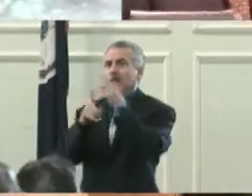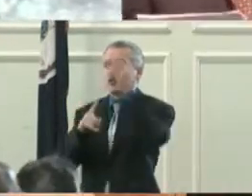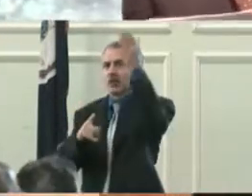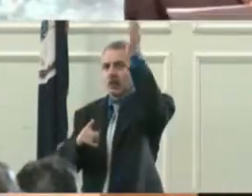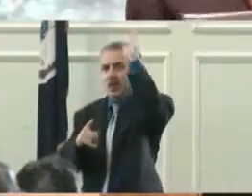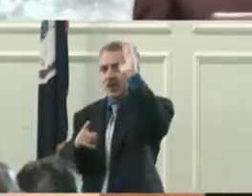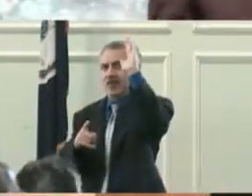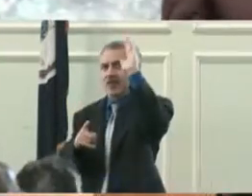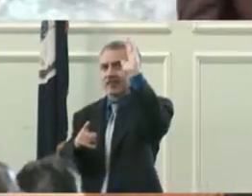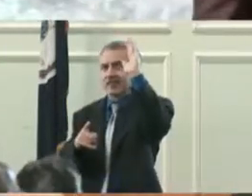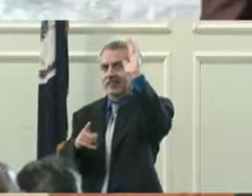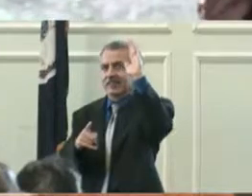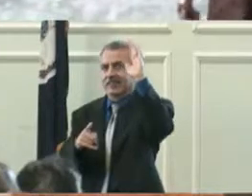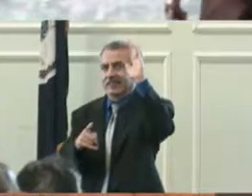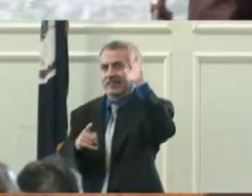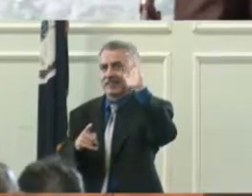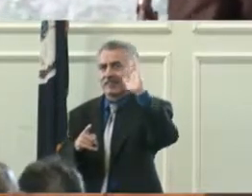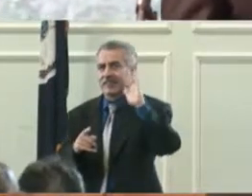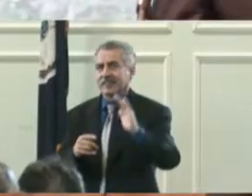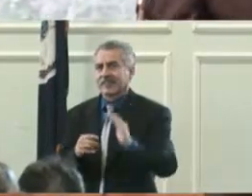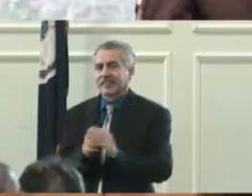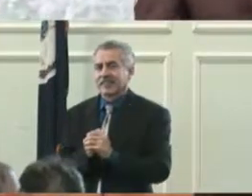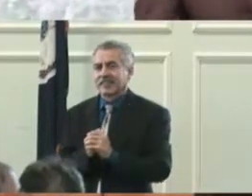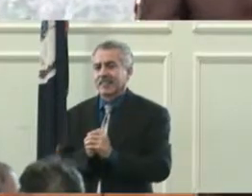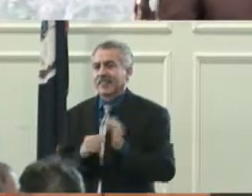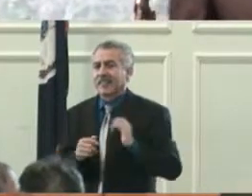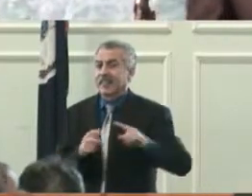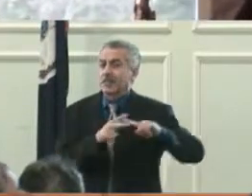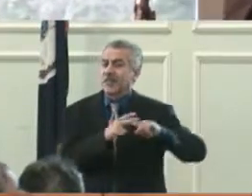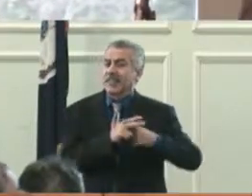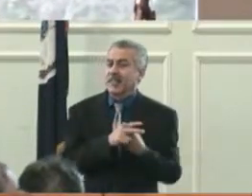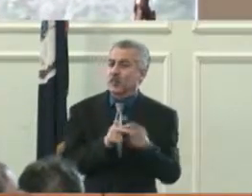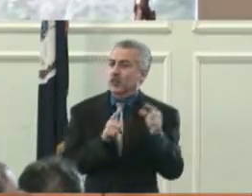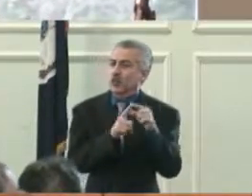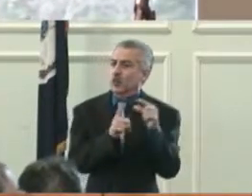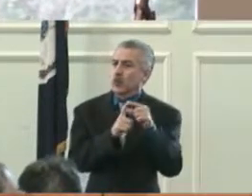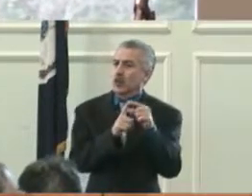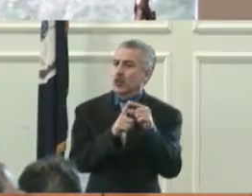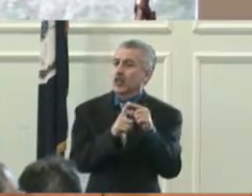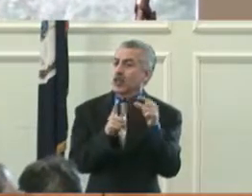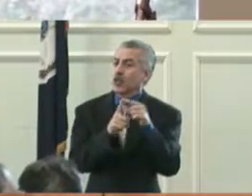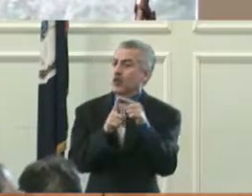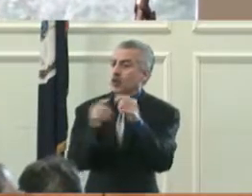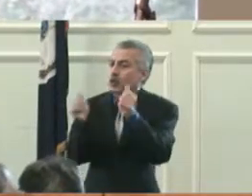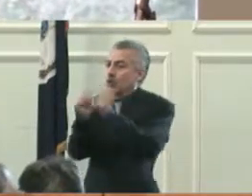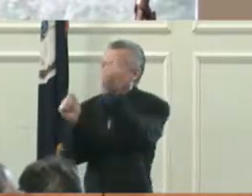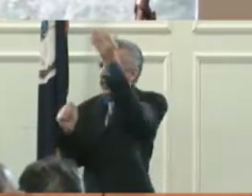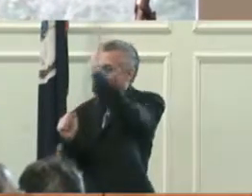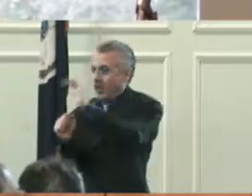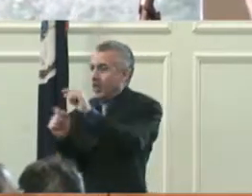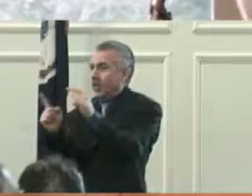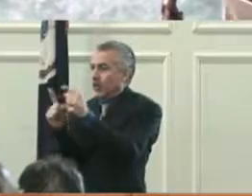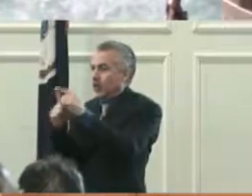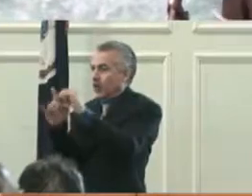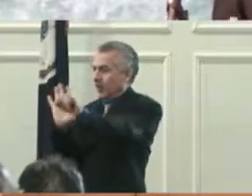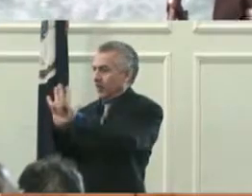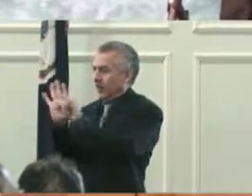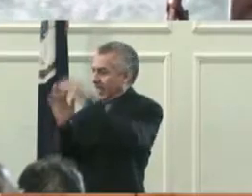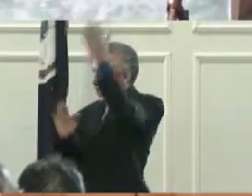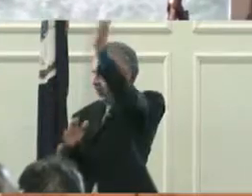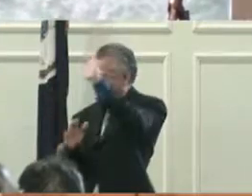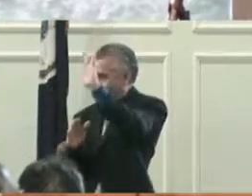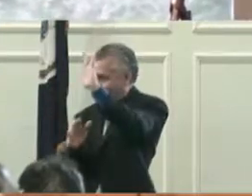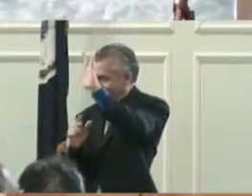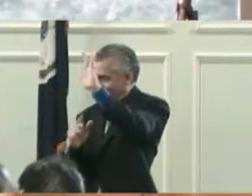John chapter 1, verse 1, he says, in the beginning was the Word, and the Word was with God, and the Word was God. So the Word became flesh in